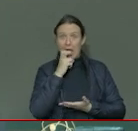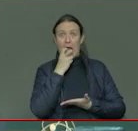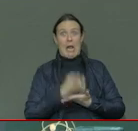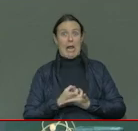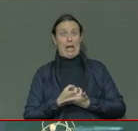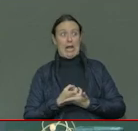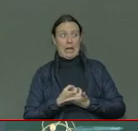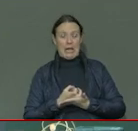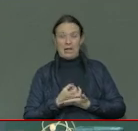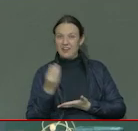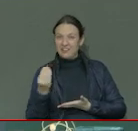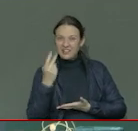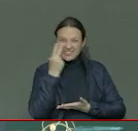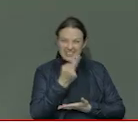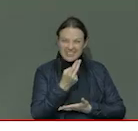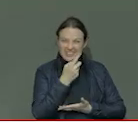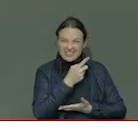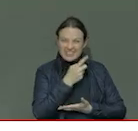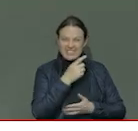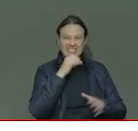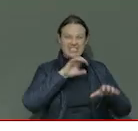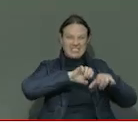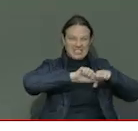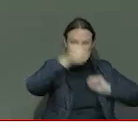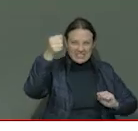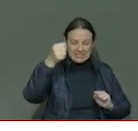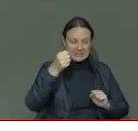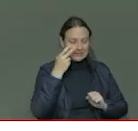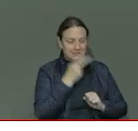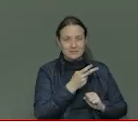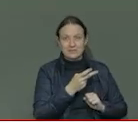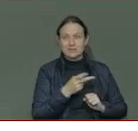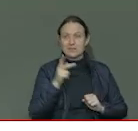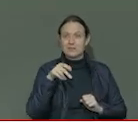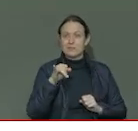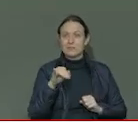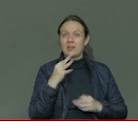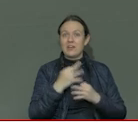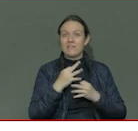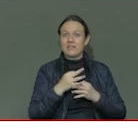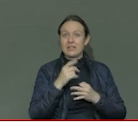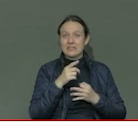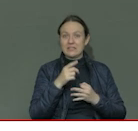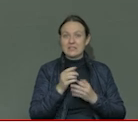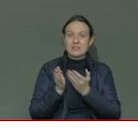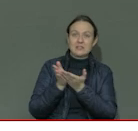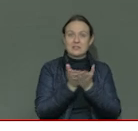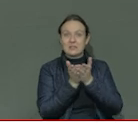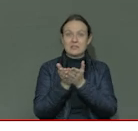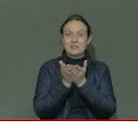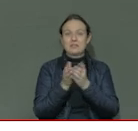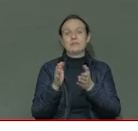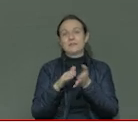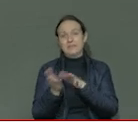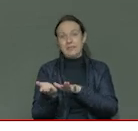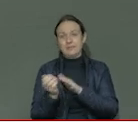for a child to see this. And Pi's father, Santosh Patel, he dies during the sinking of the Sum Sum. Then you